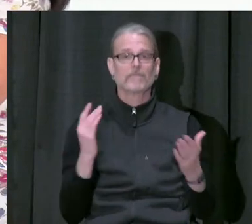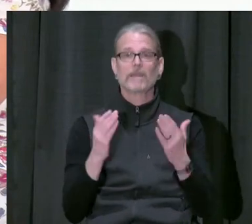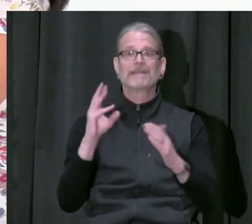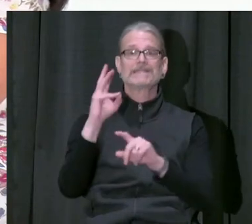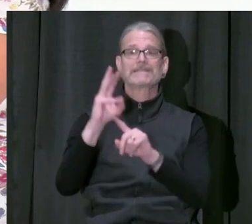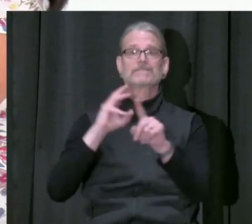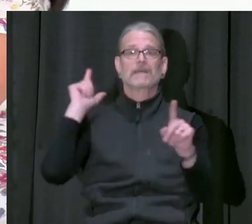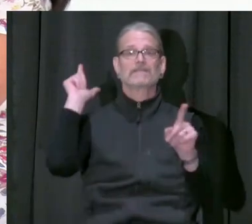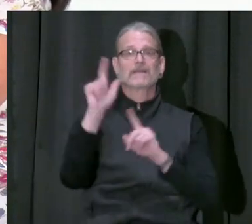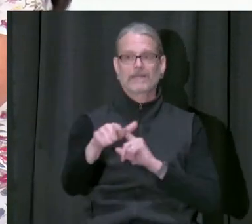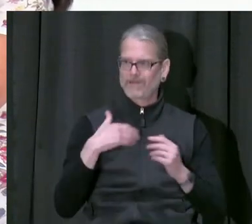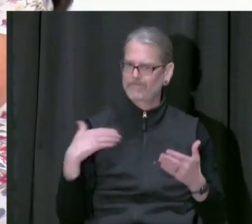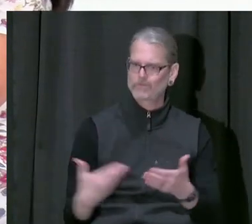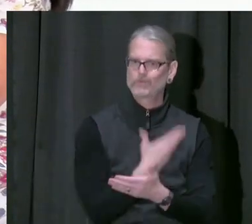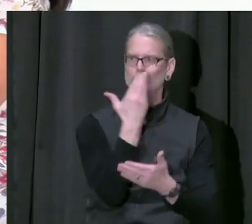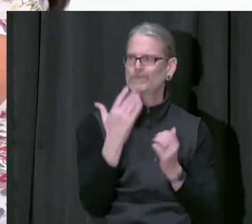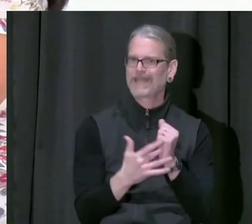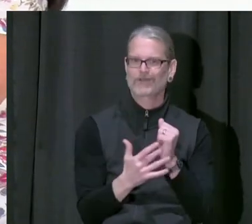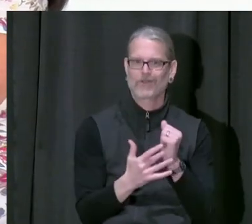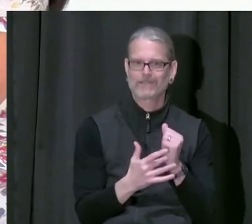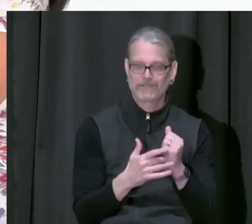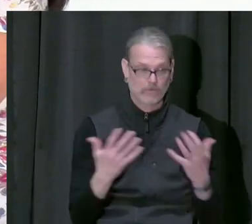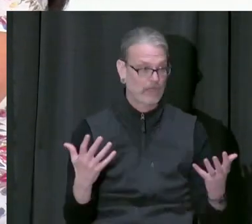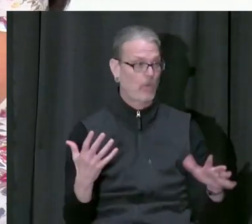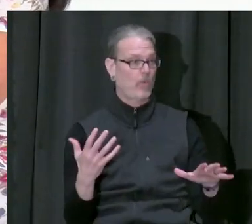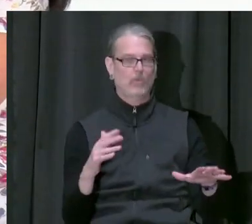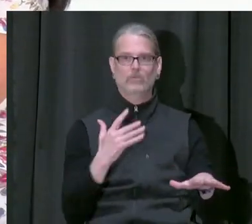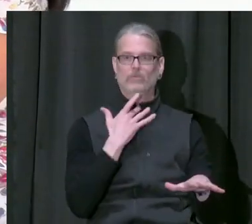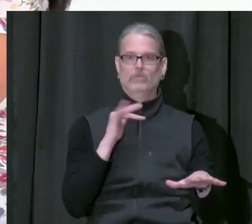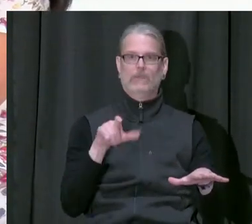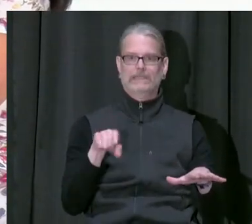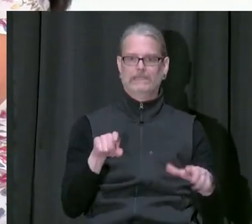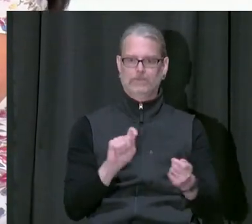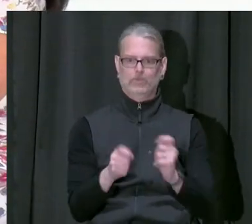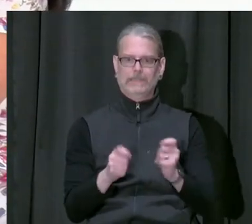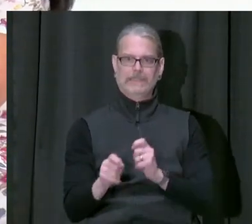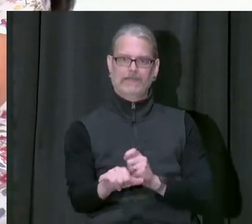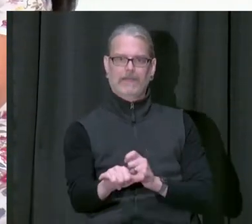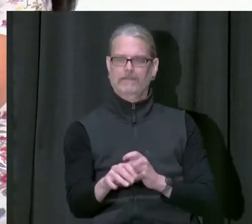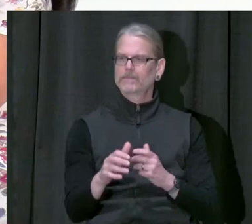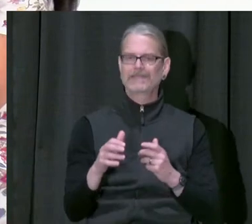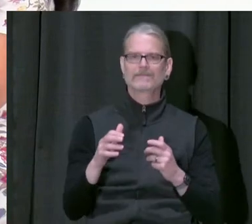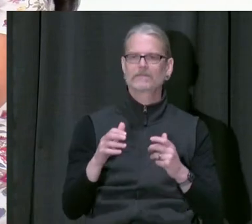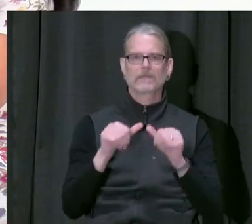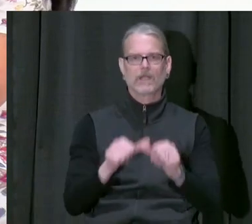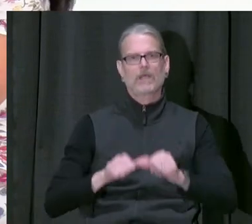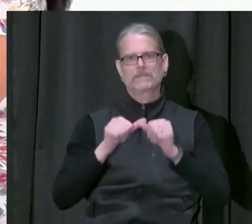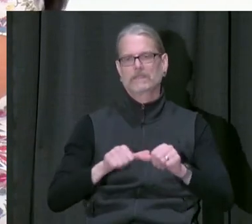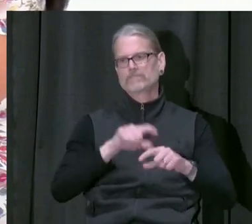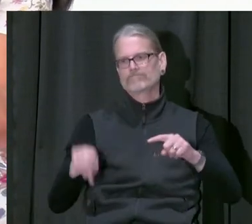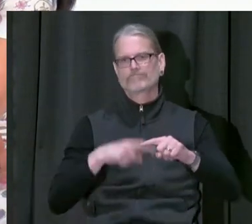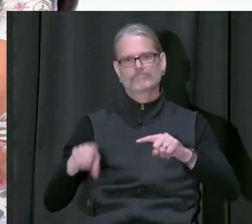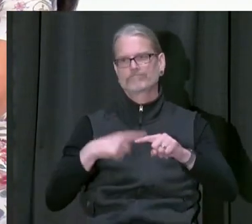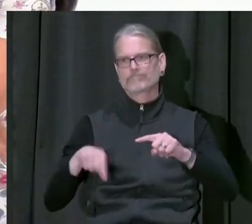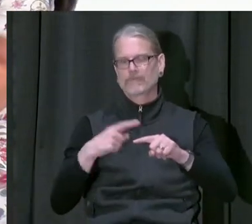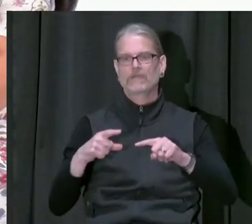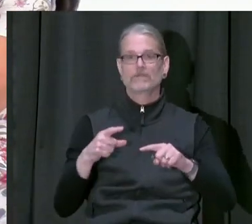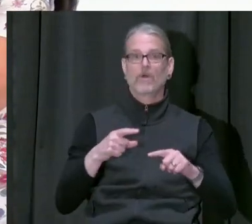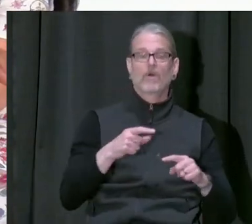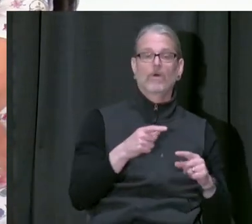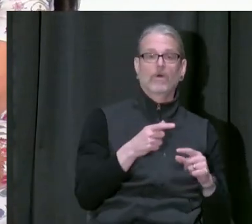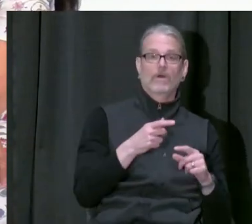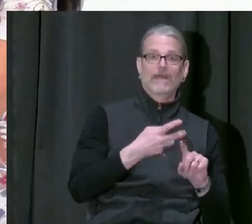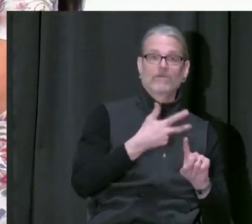new technology that's in place, and you go, oh, I need to tweak it. So it's constant. So every quarter, we